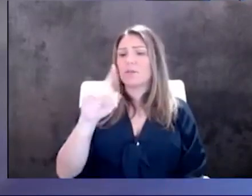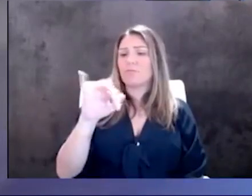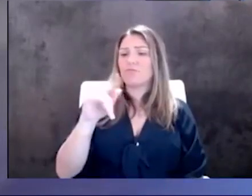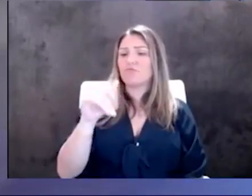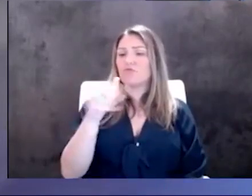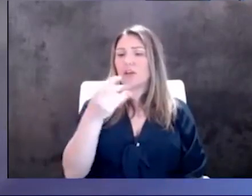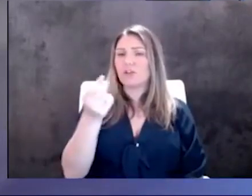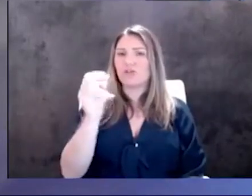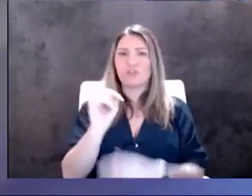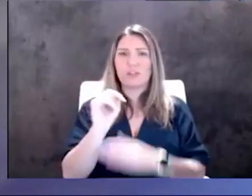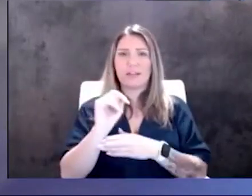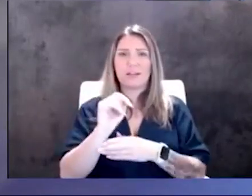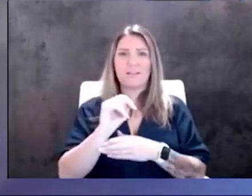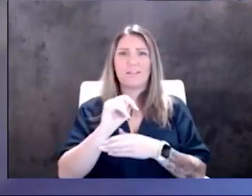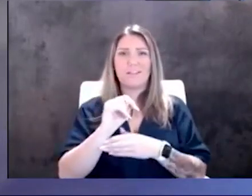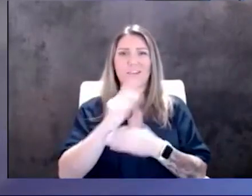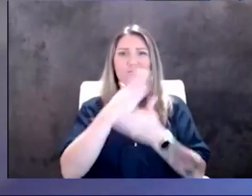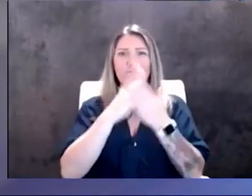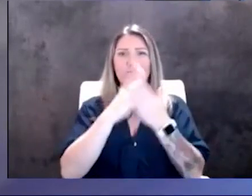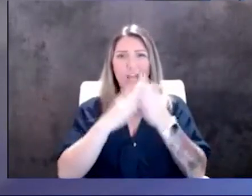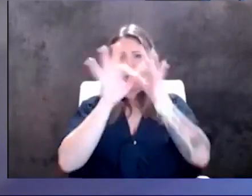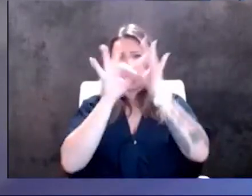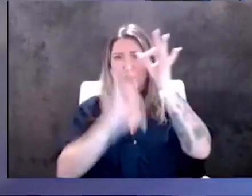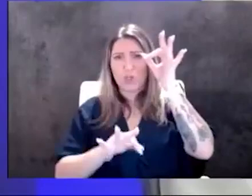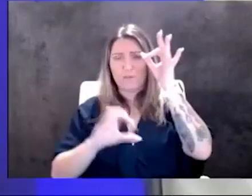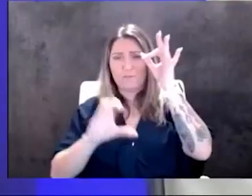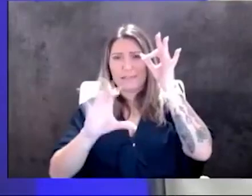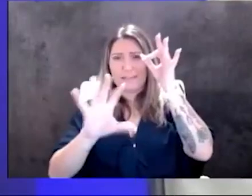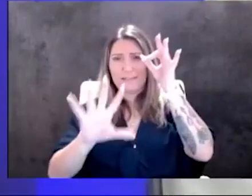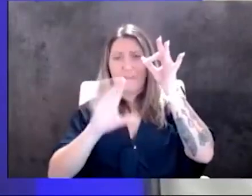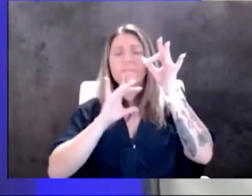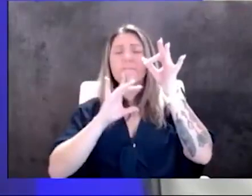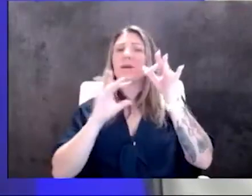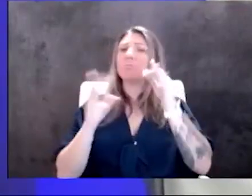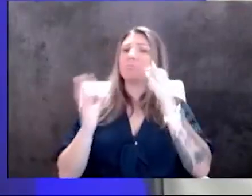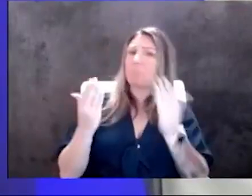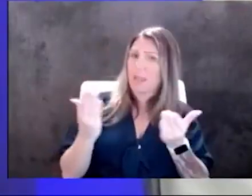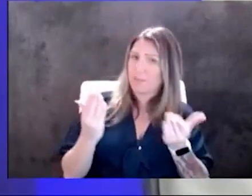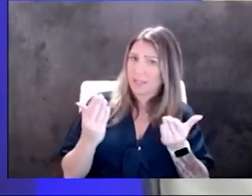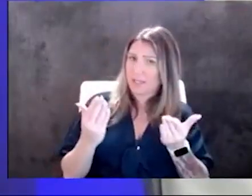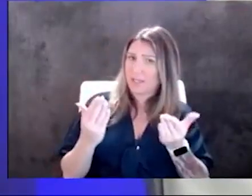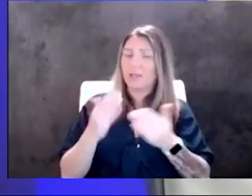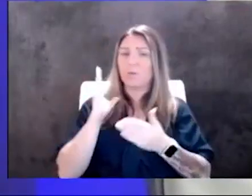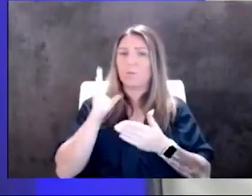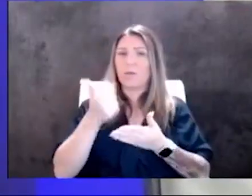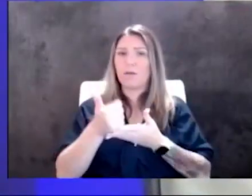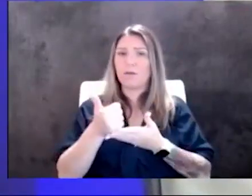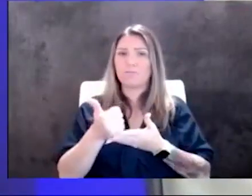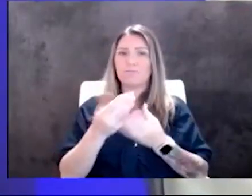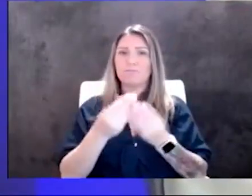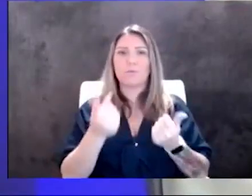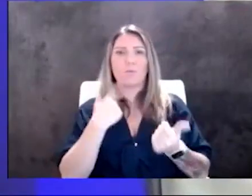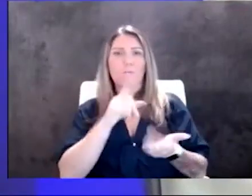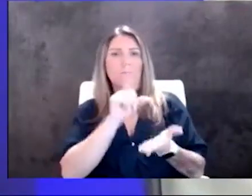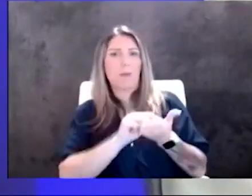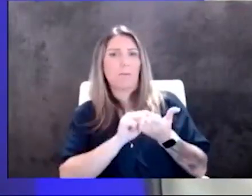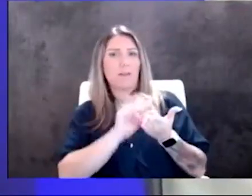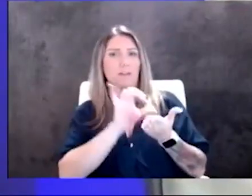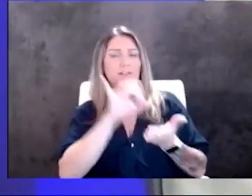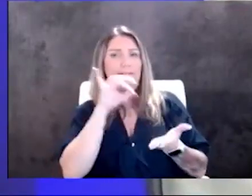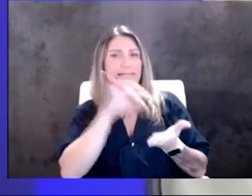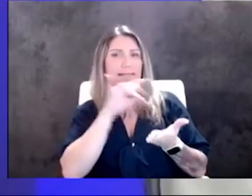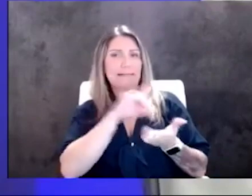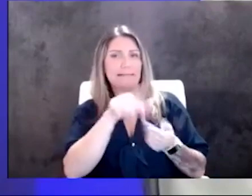relief? The answer is maybe. We published a study on that exact same question. It was called